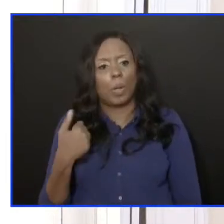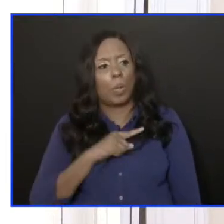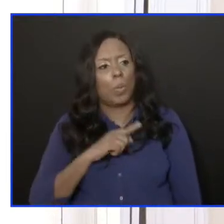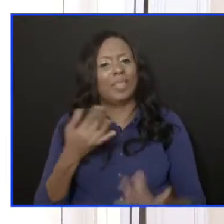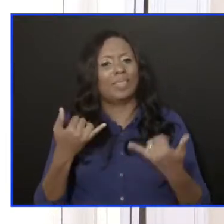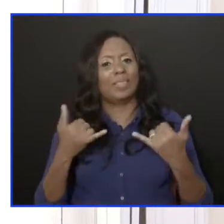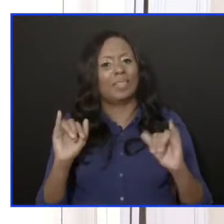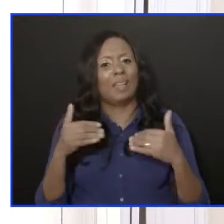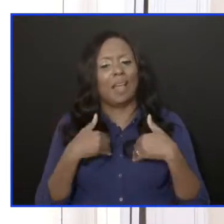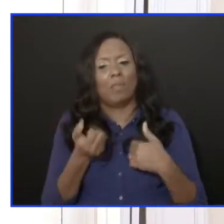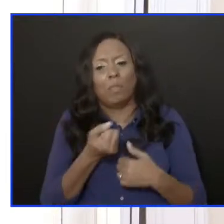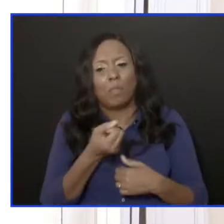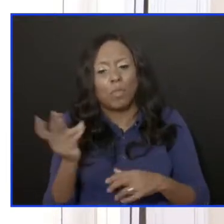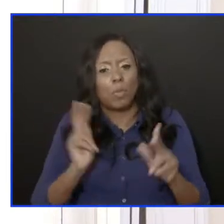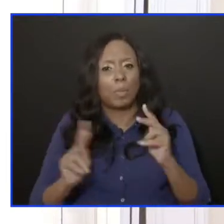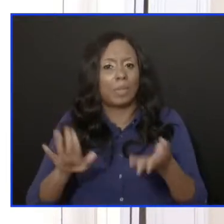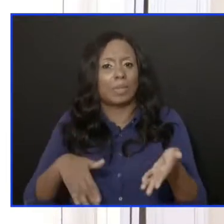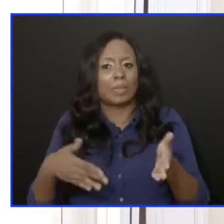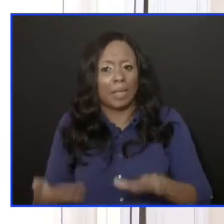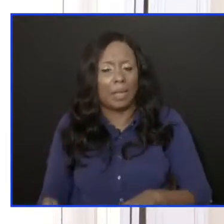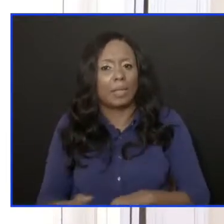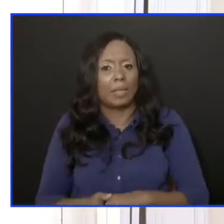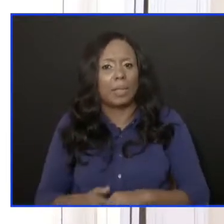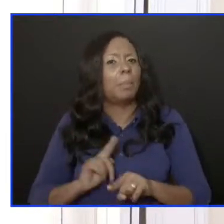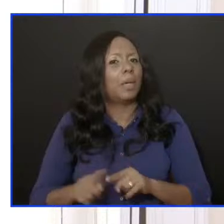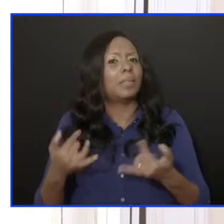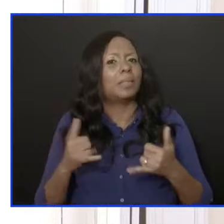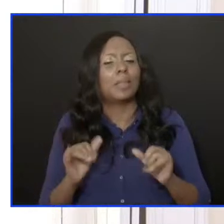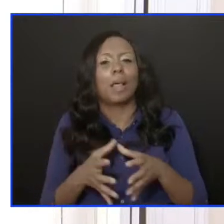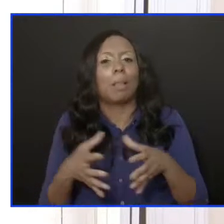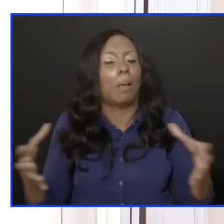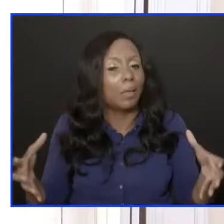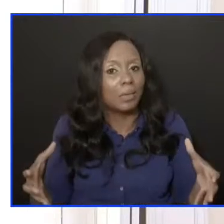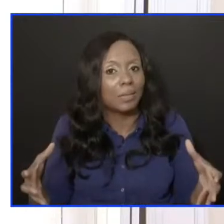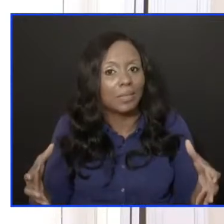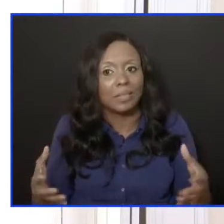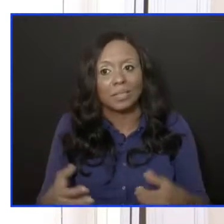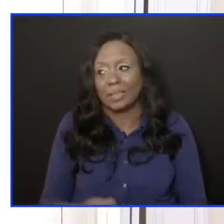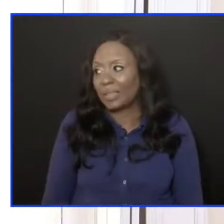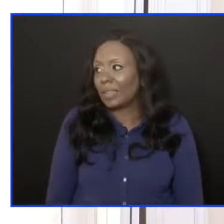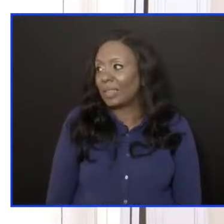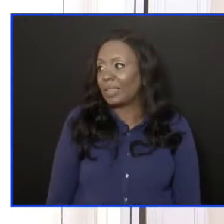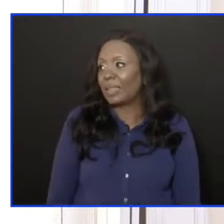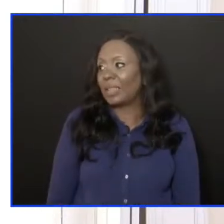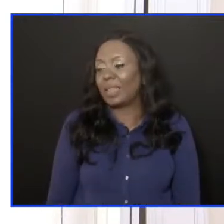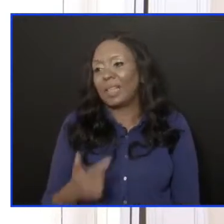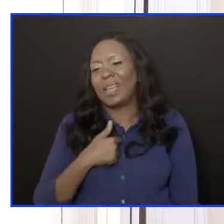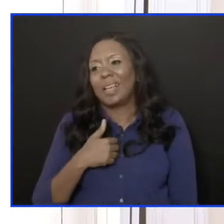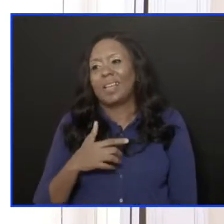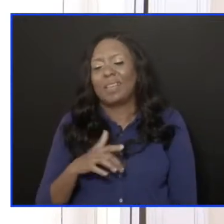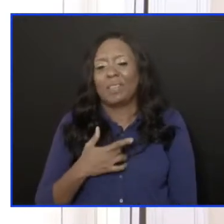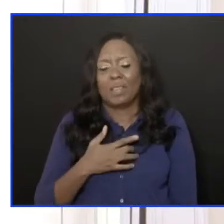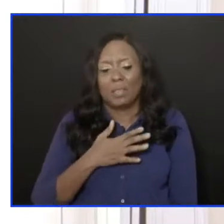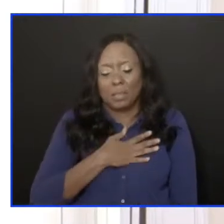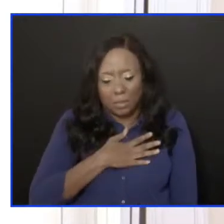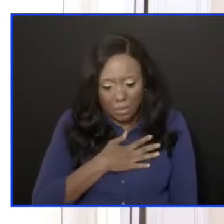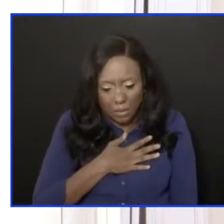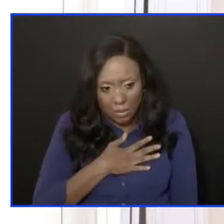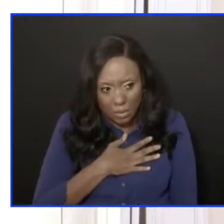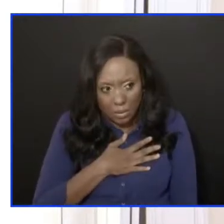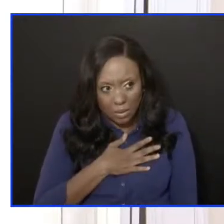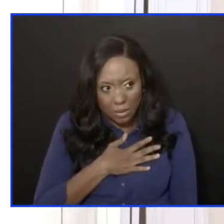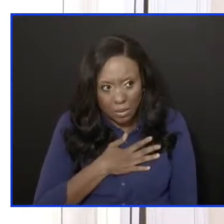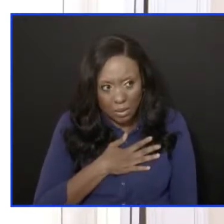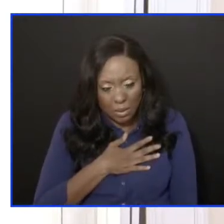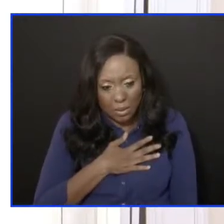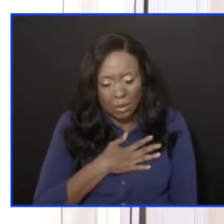every death, and as I tell you I receive them, with every death I kind of do this, and I stop breathing for a second or two